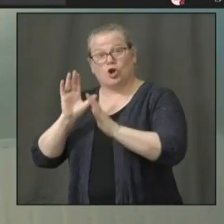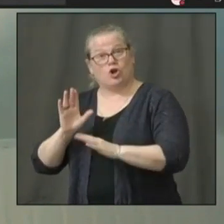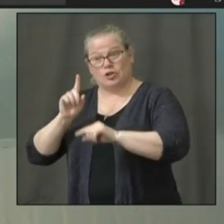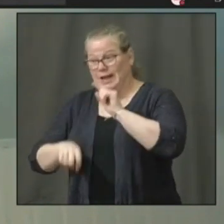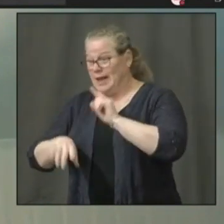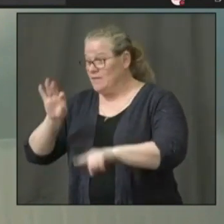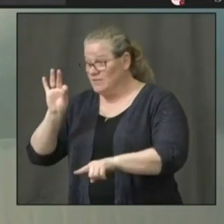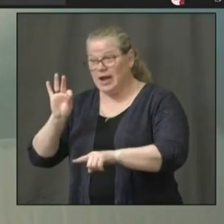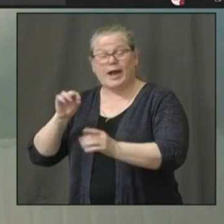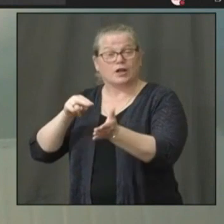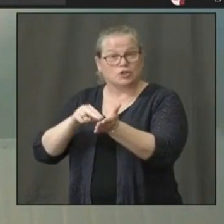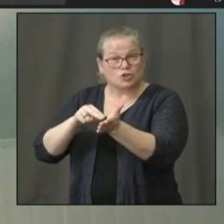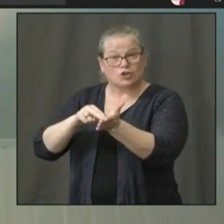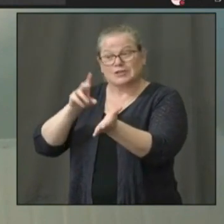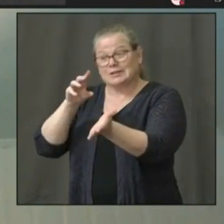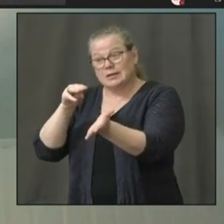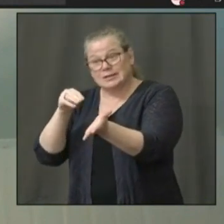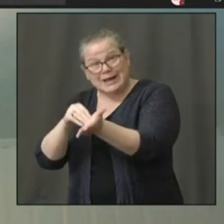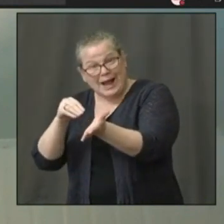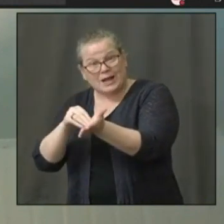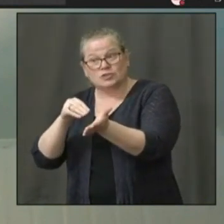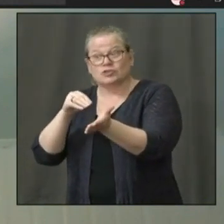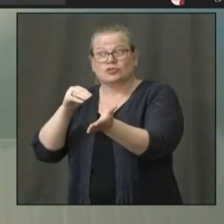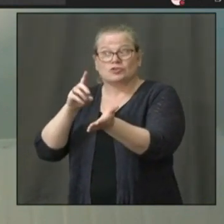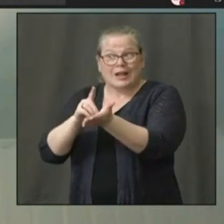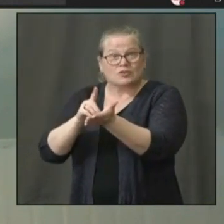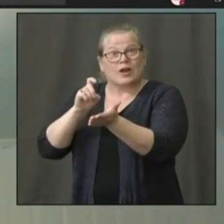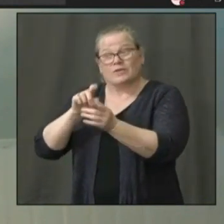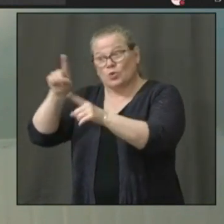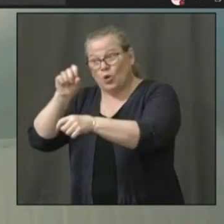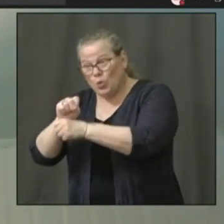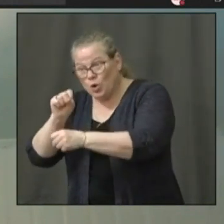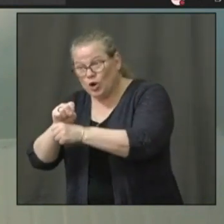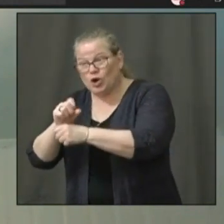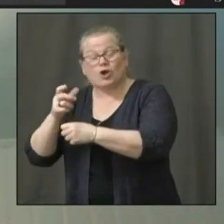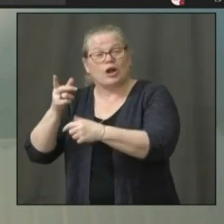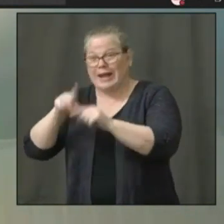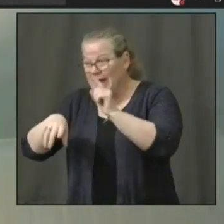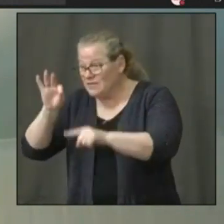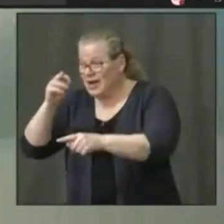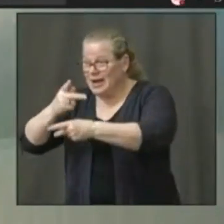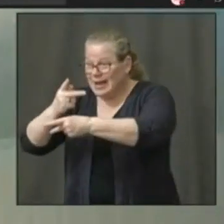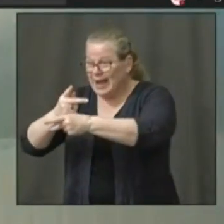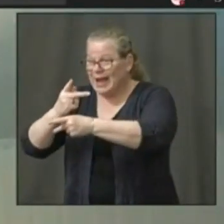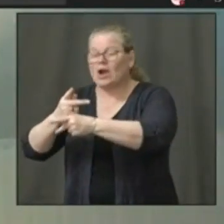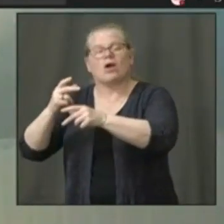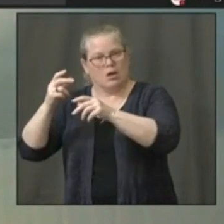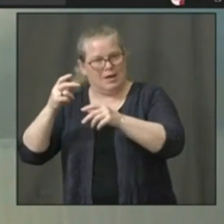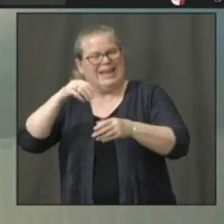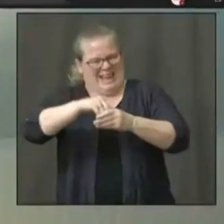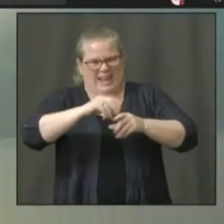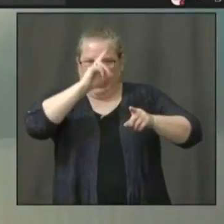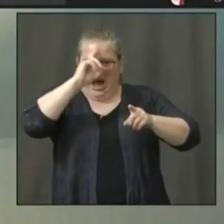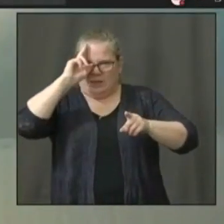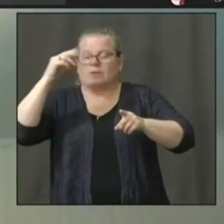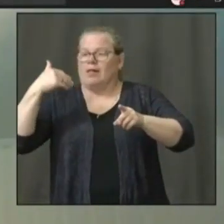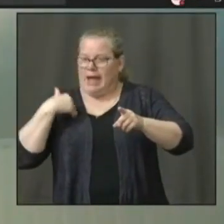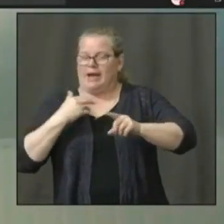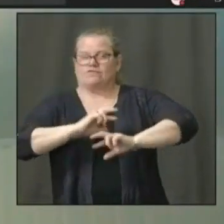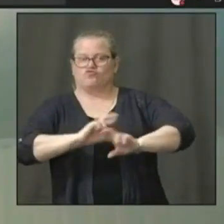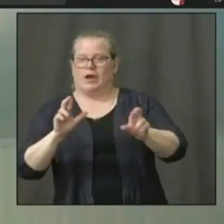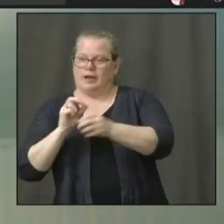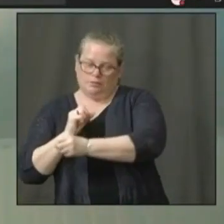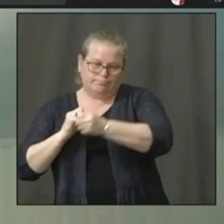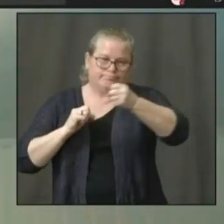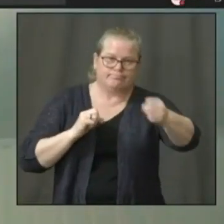childcare and have to go to work. And that's been supported by the Dalio Foundation and an incredible amount of work by my agency to